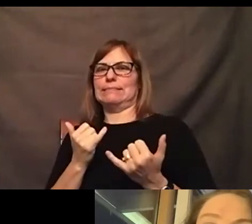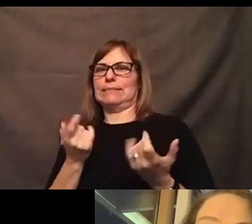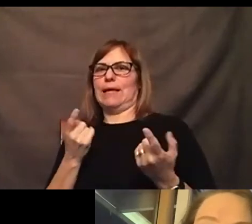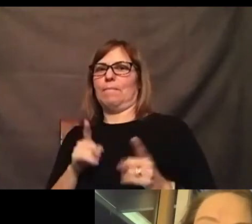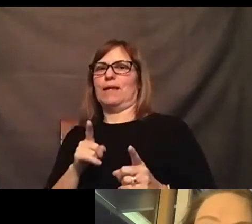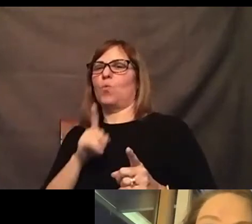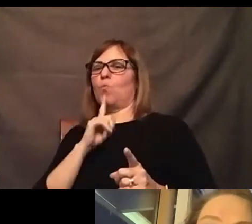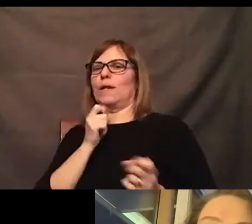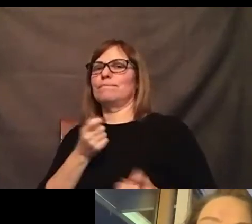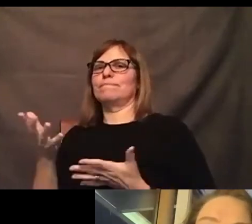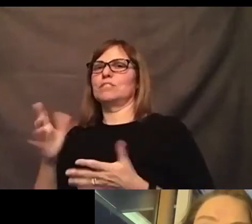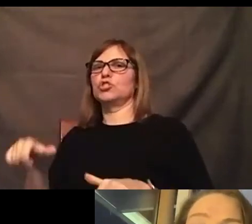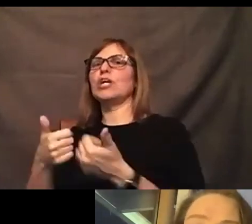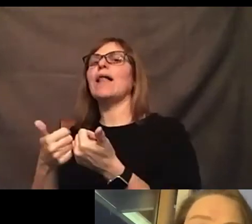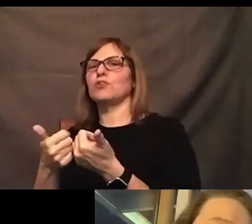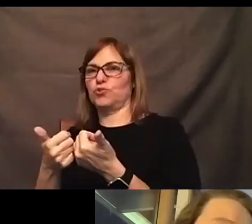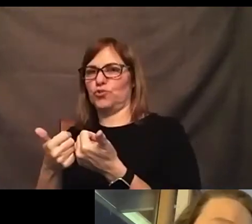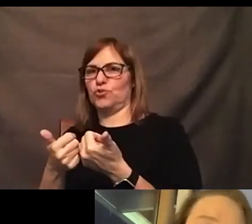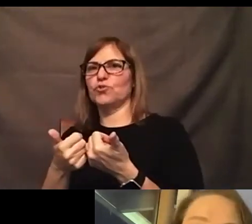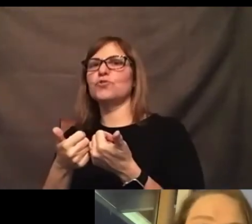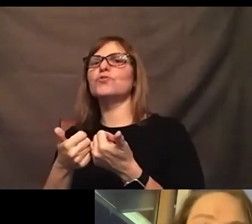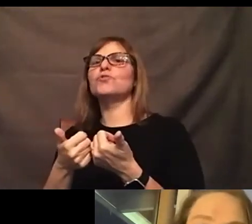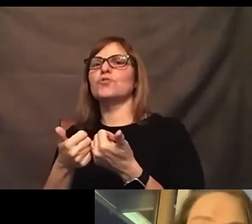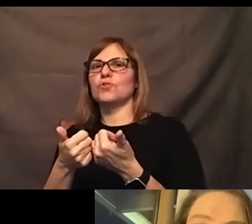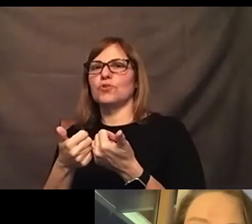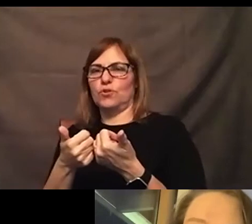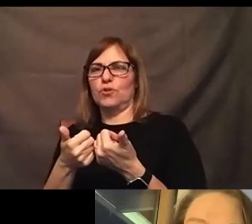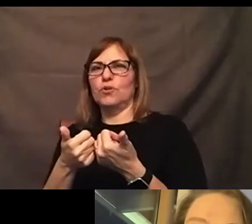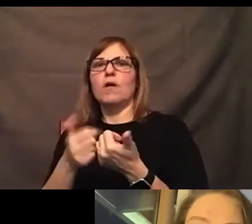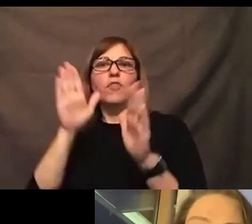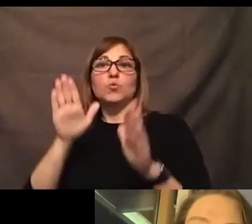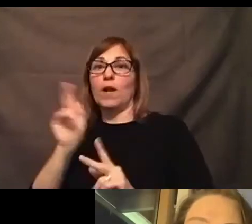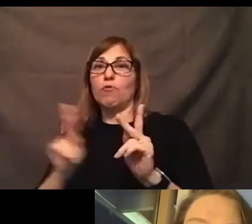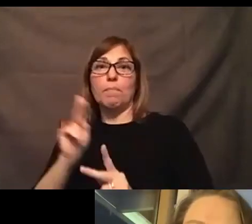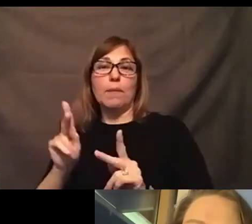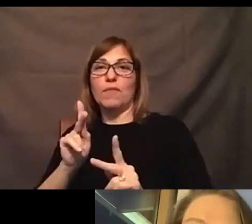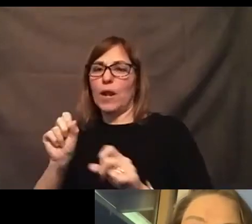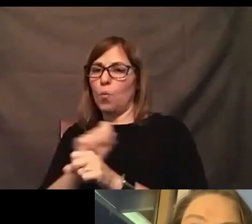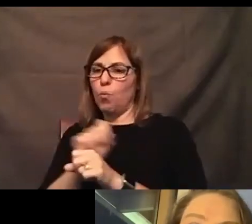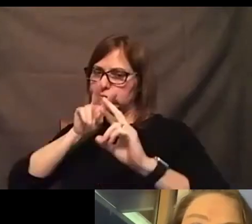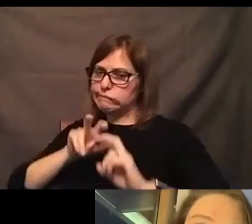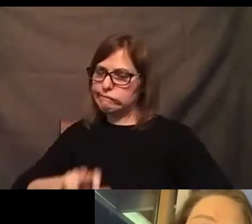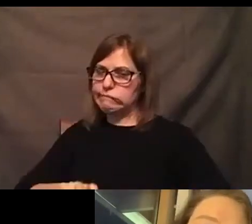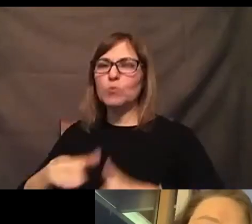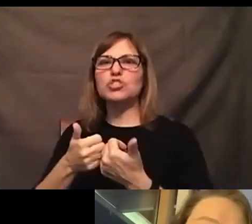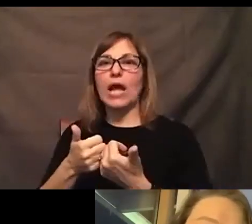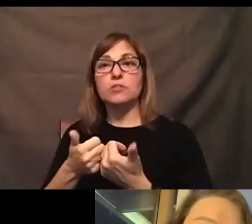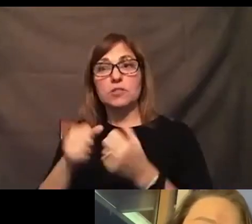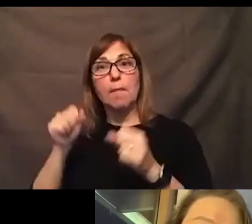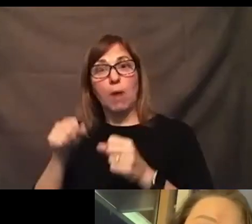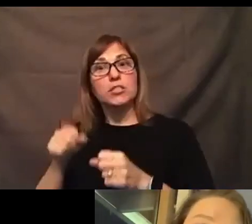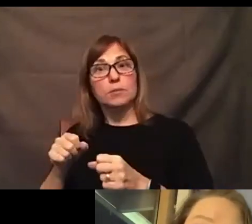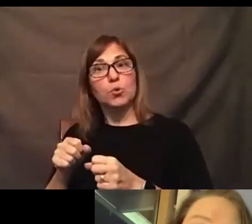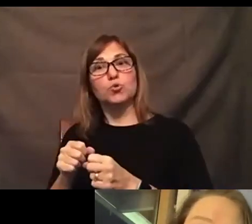creates challenges. And there are wonderful people working on these challenges, and they're surmountable, but it takes people